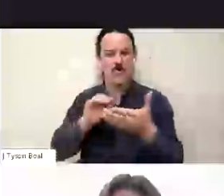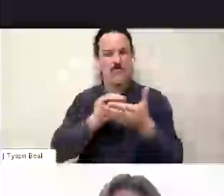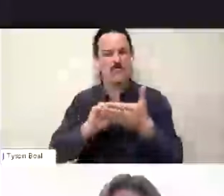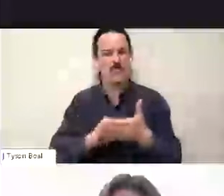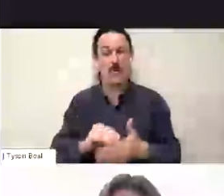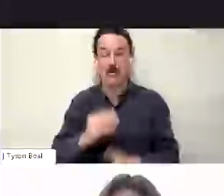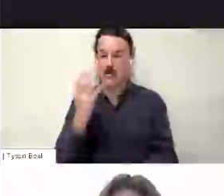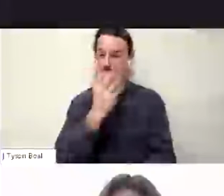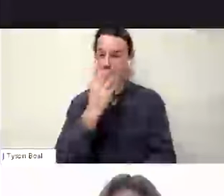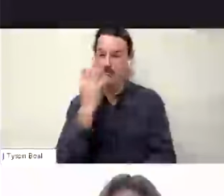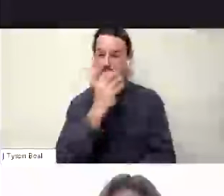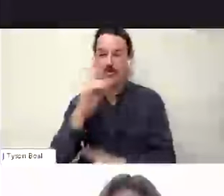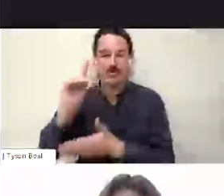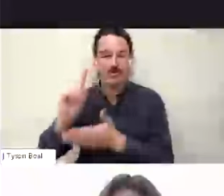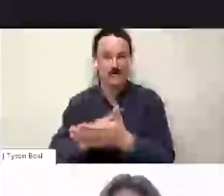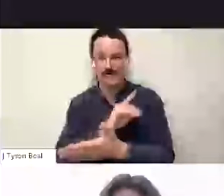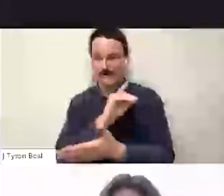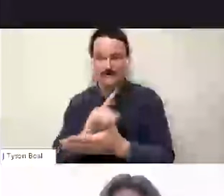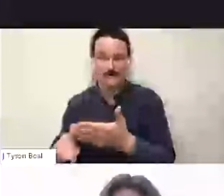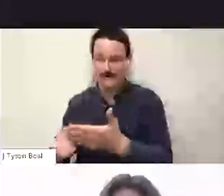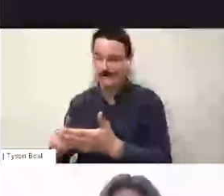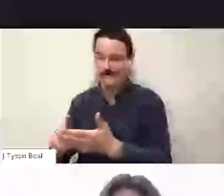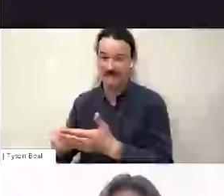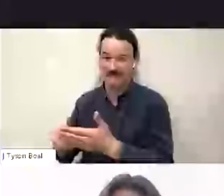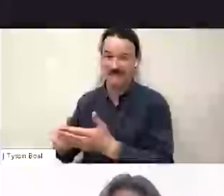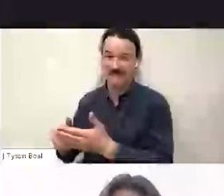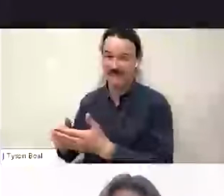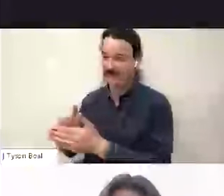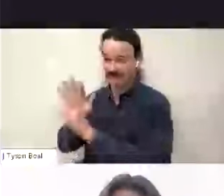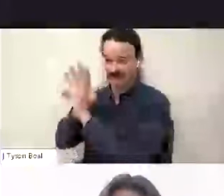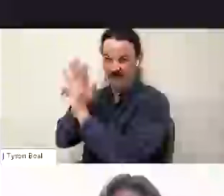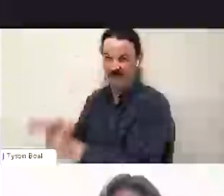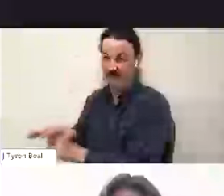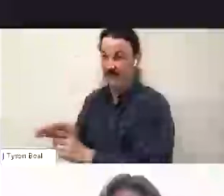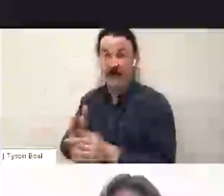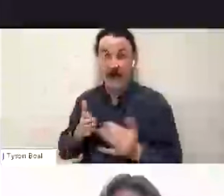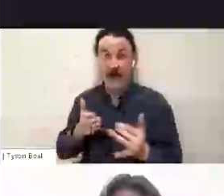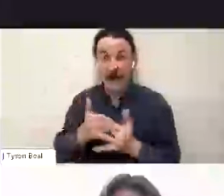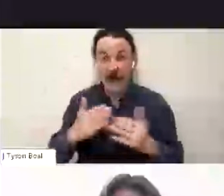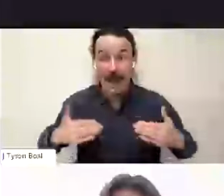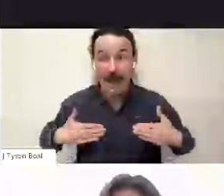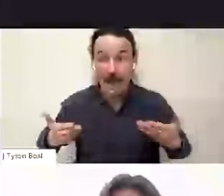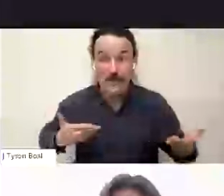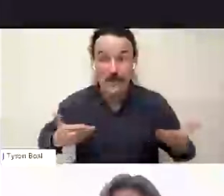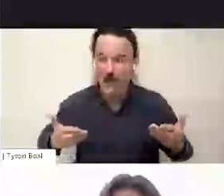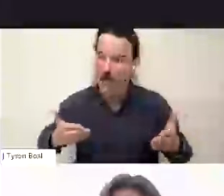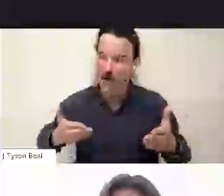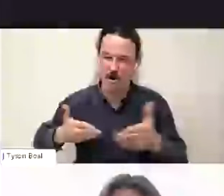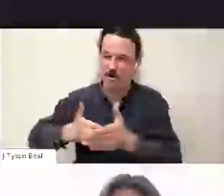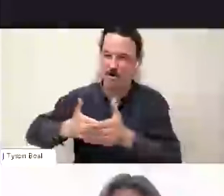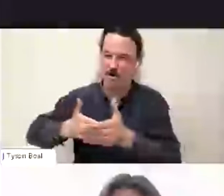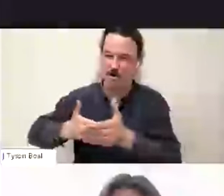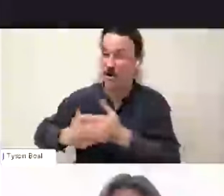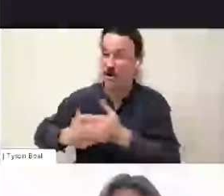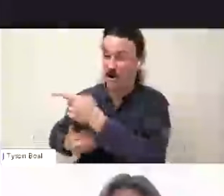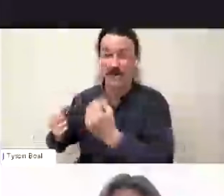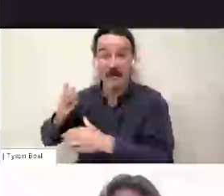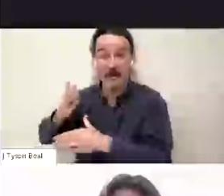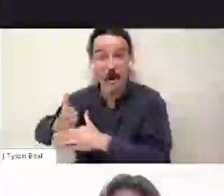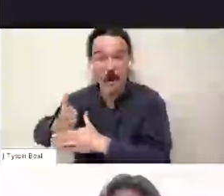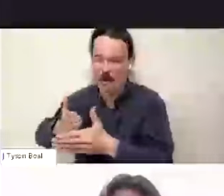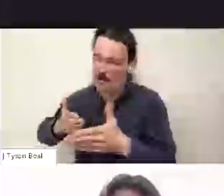in access to health services, virtually no one we met in meaningful employment,